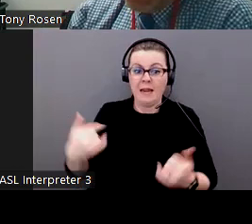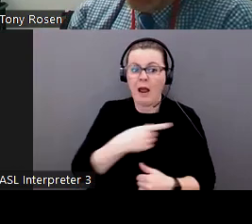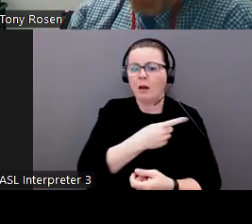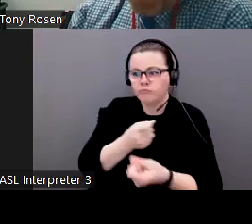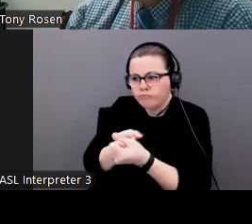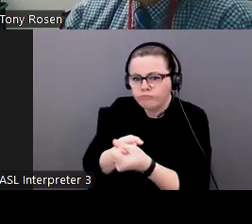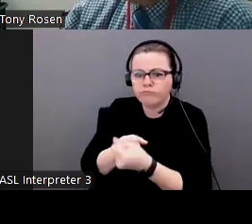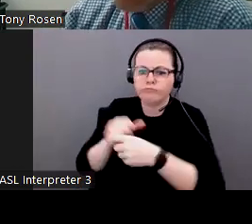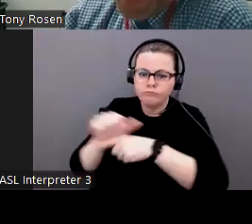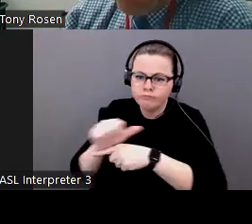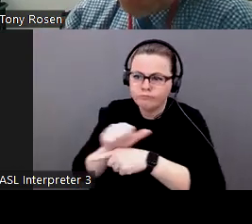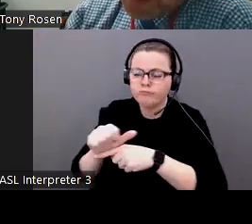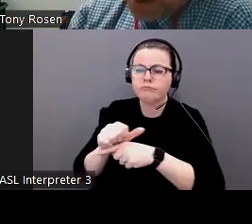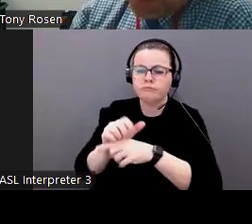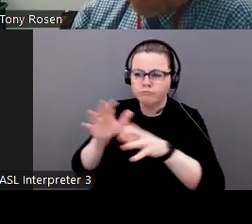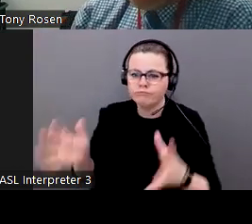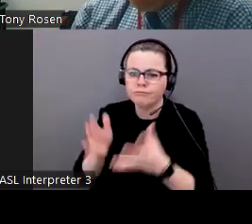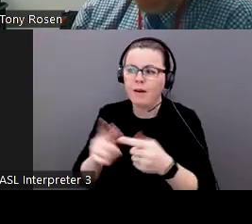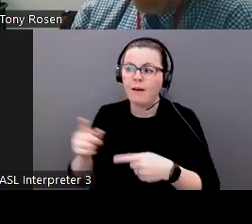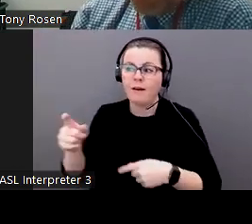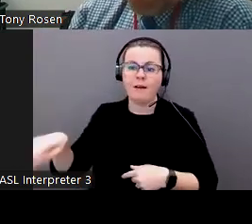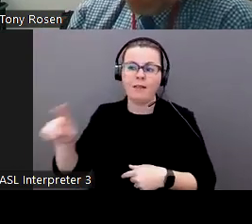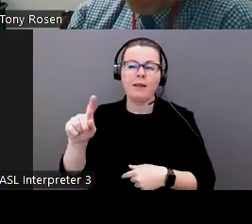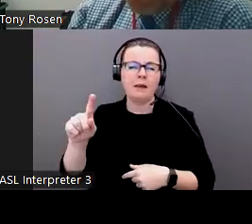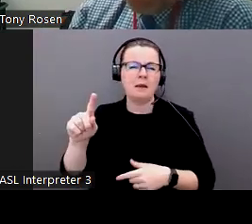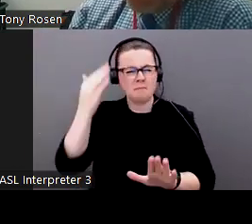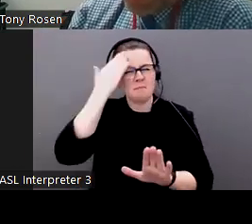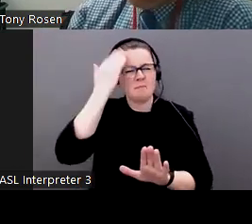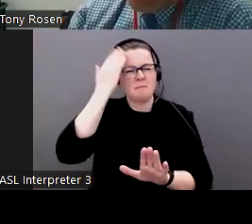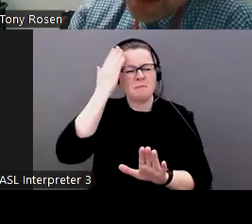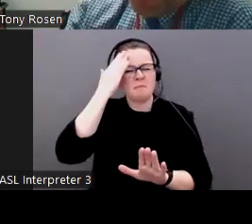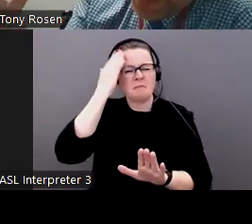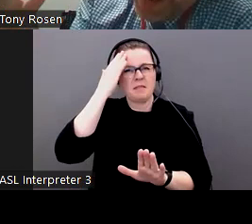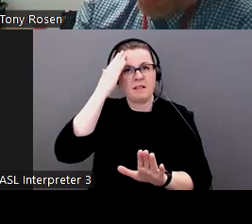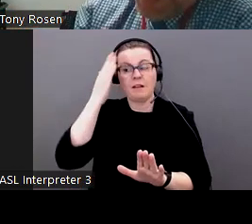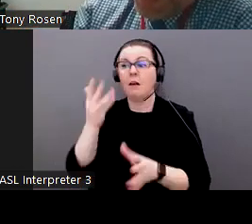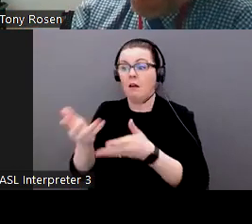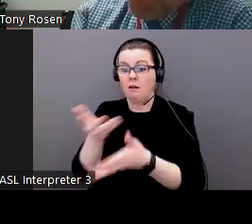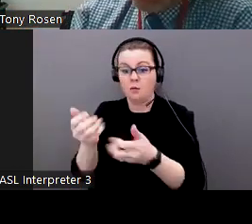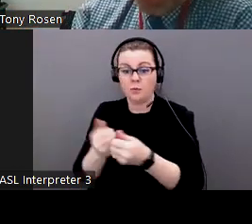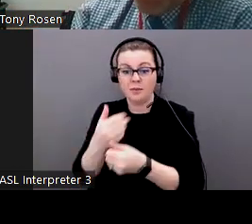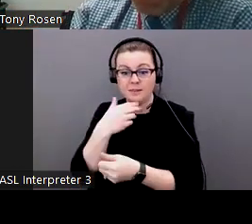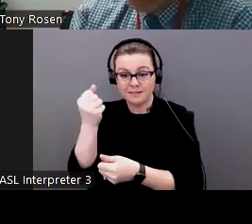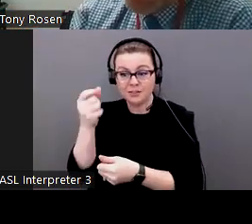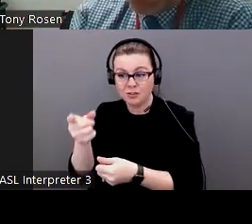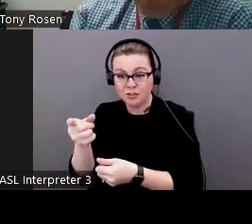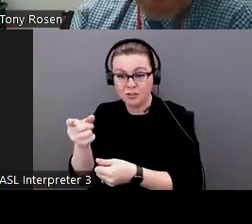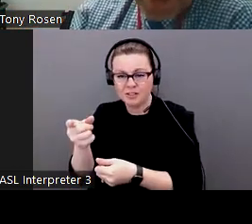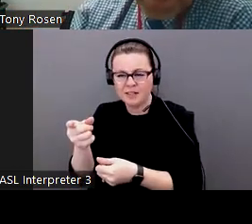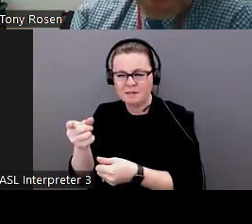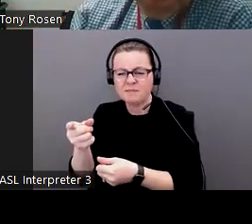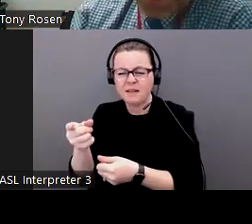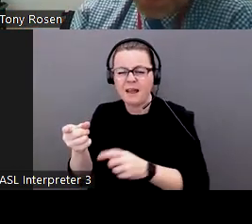they almost pre-anticipate, that's not a word, but they anticipate what Alyssa is